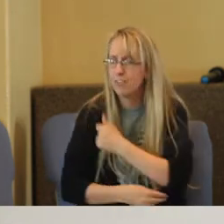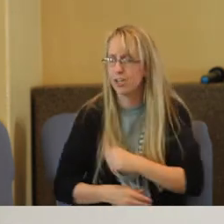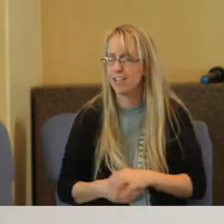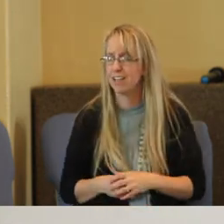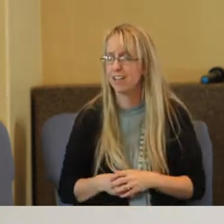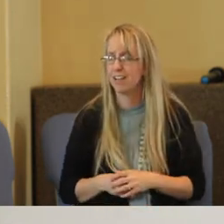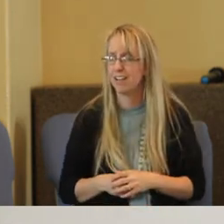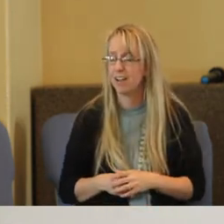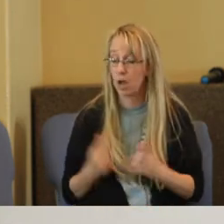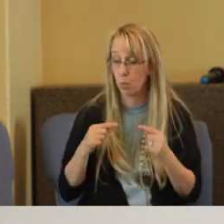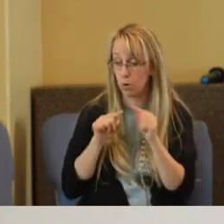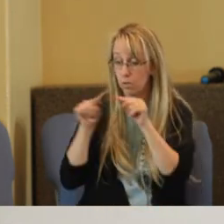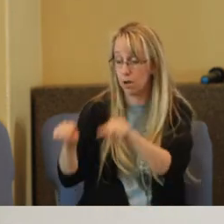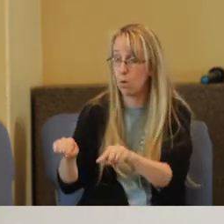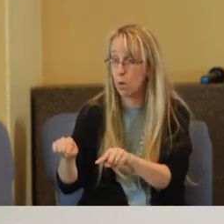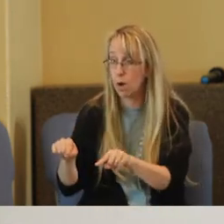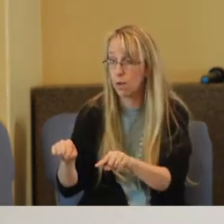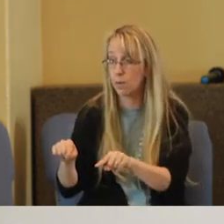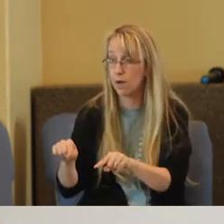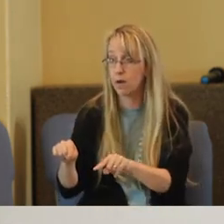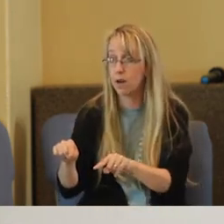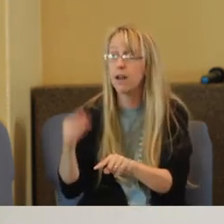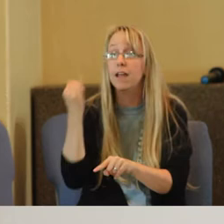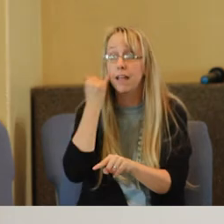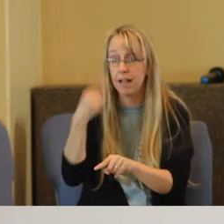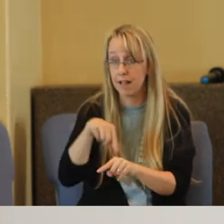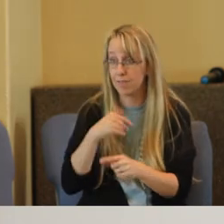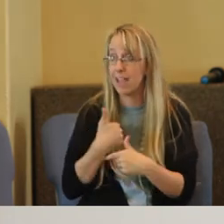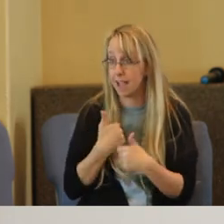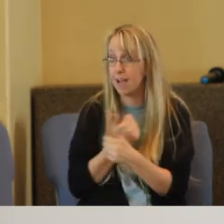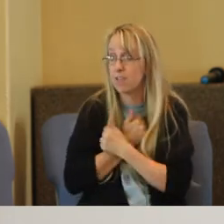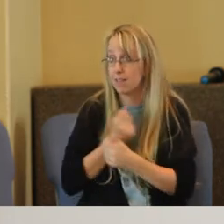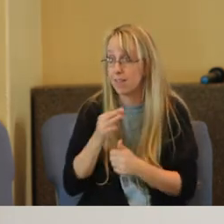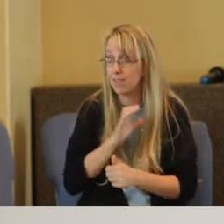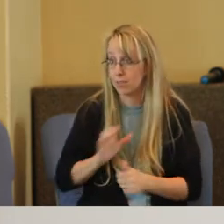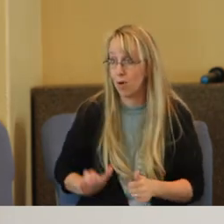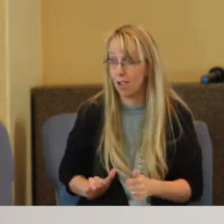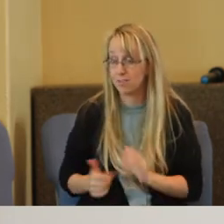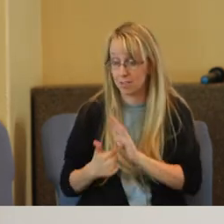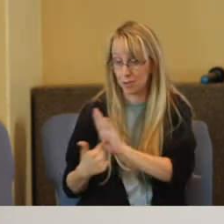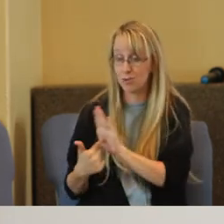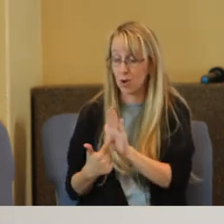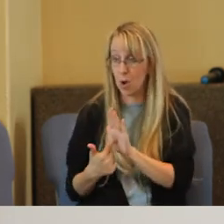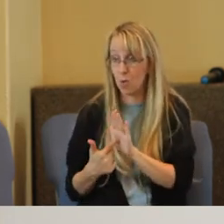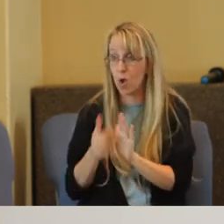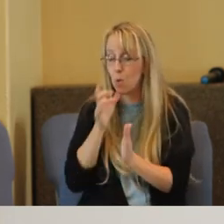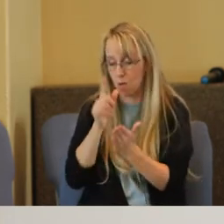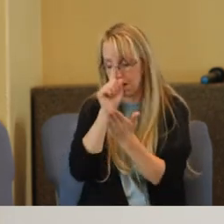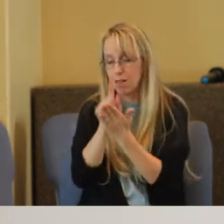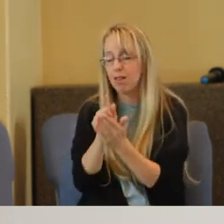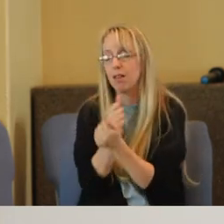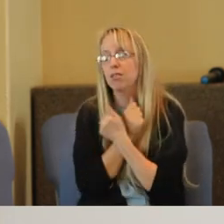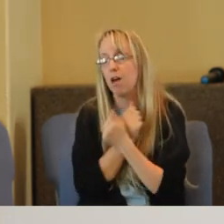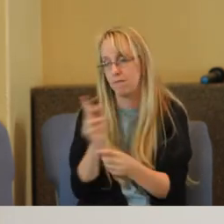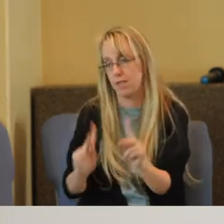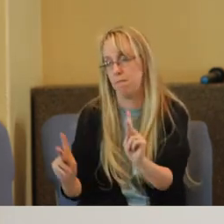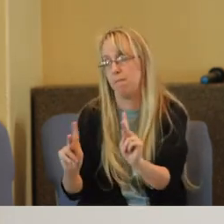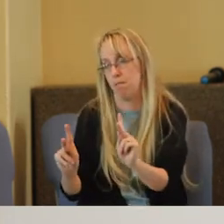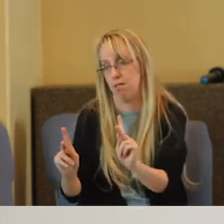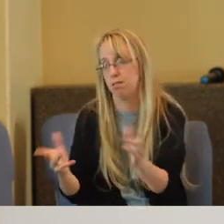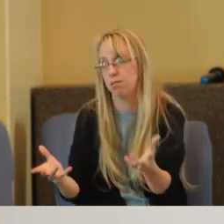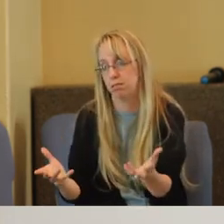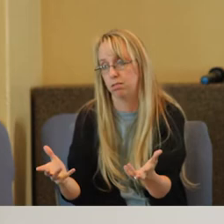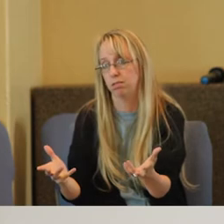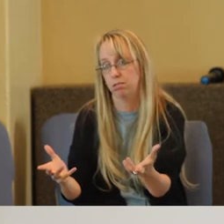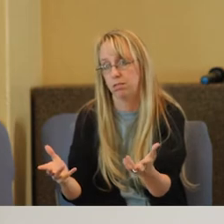there, if they have the love of Christ that they profess, they're going to fall in love with these people right there where they're at.